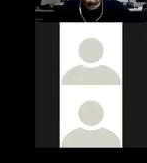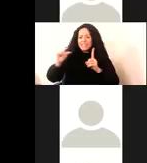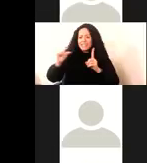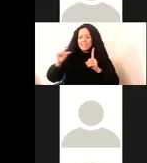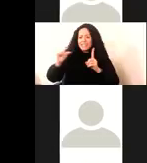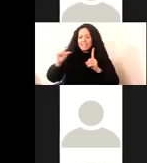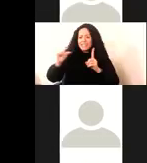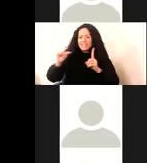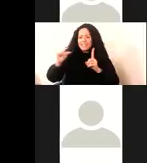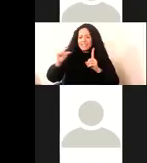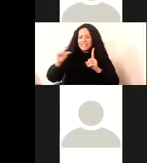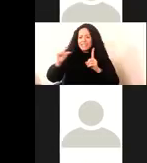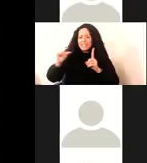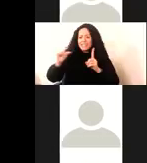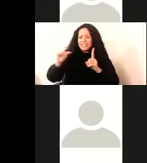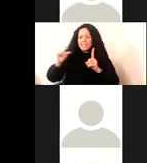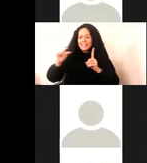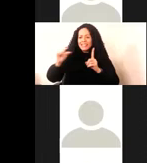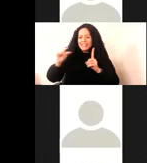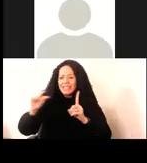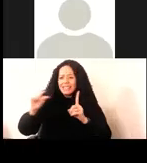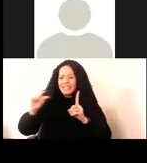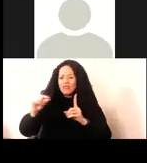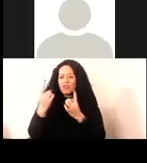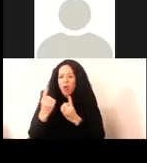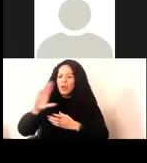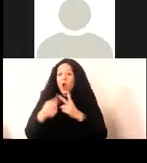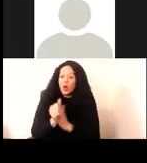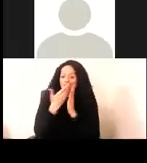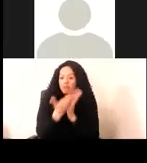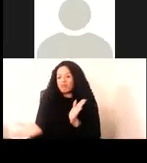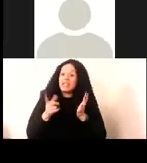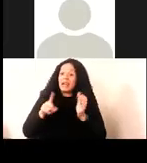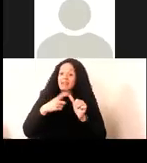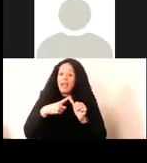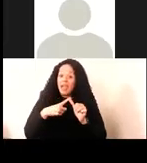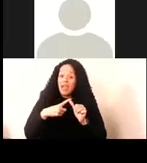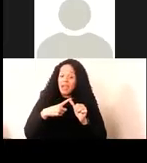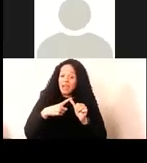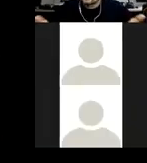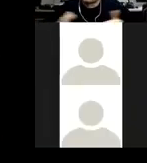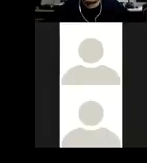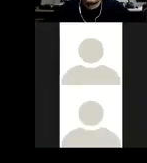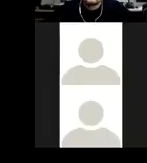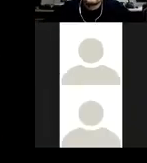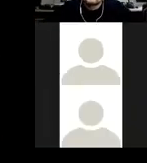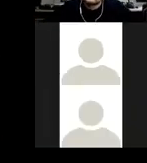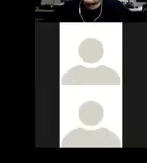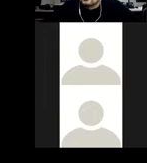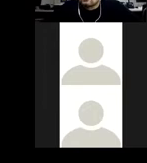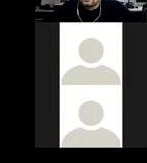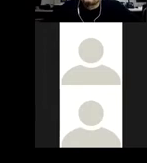more broadly. And that's defined by the V&A collections development policy as including product design,